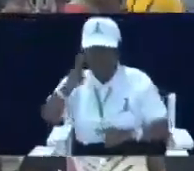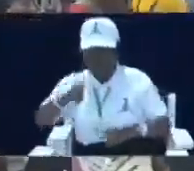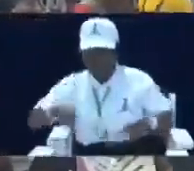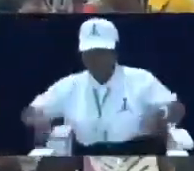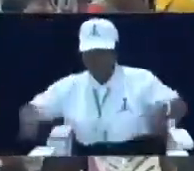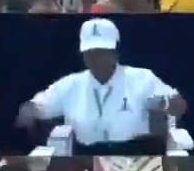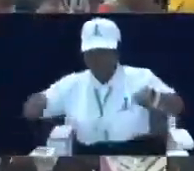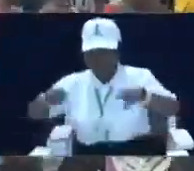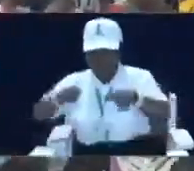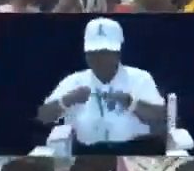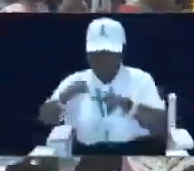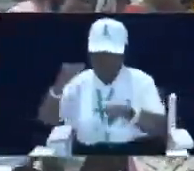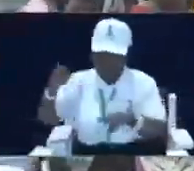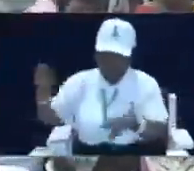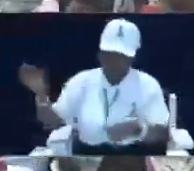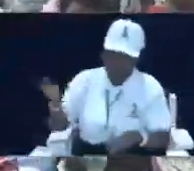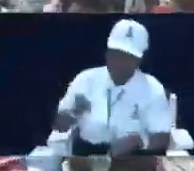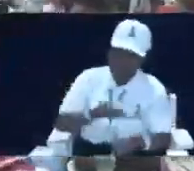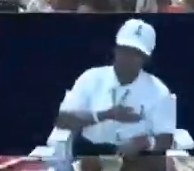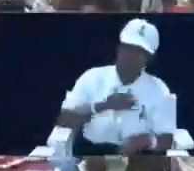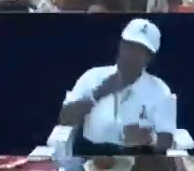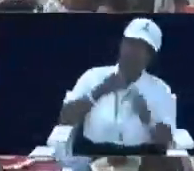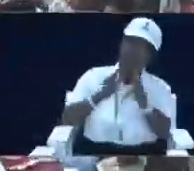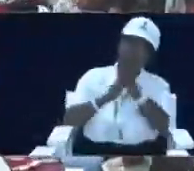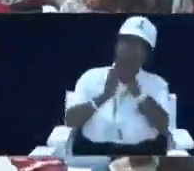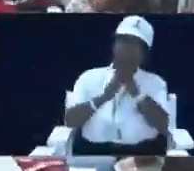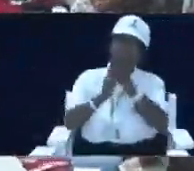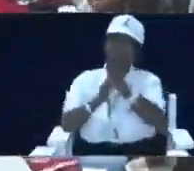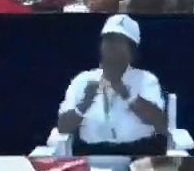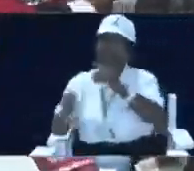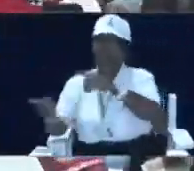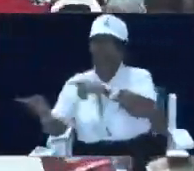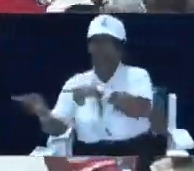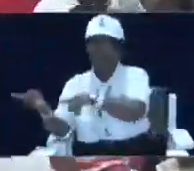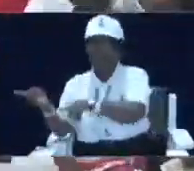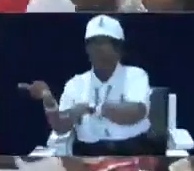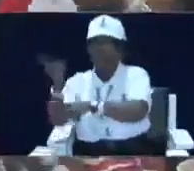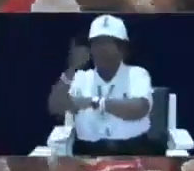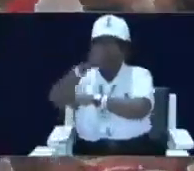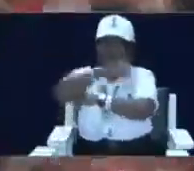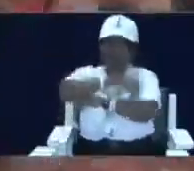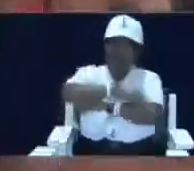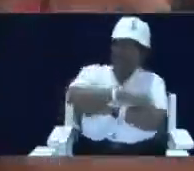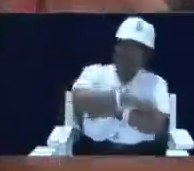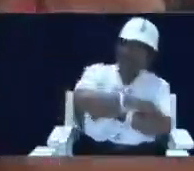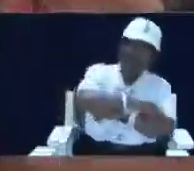you are worthy of our praises.